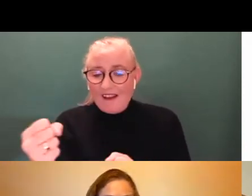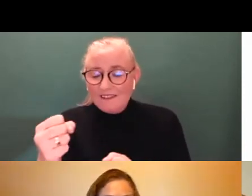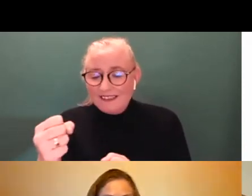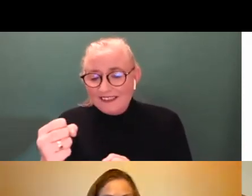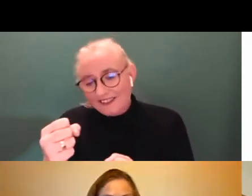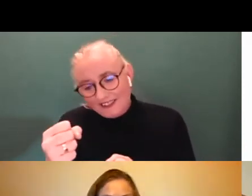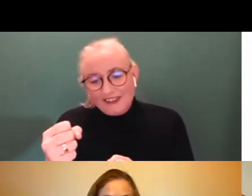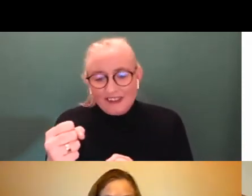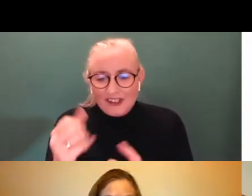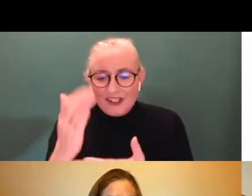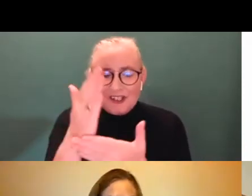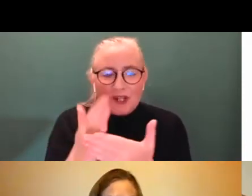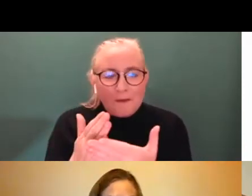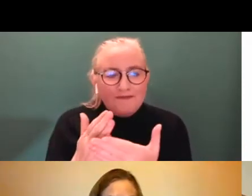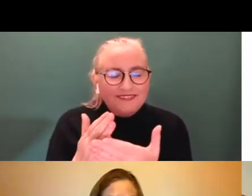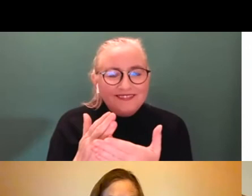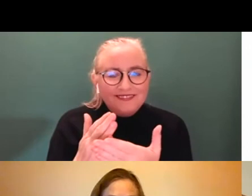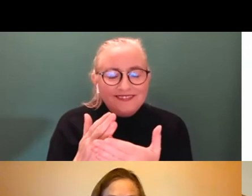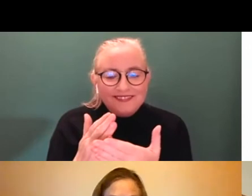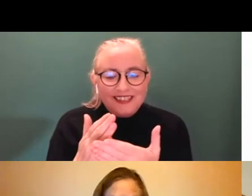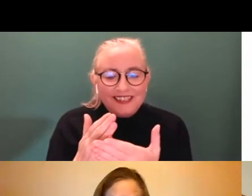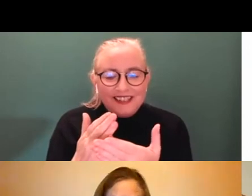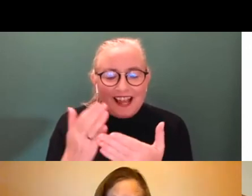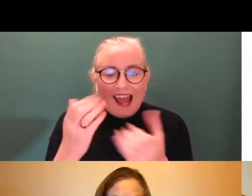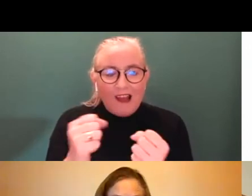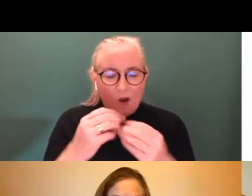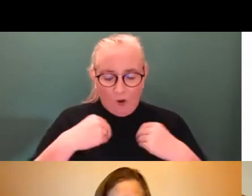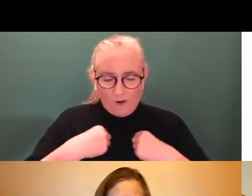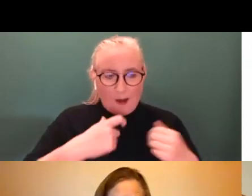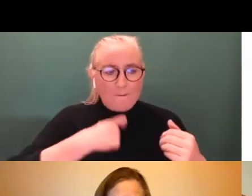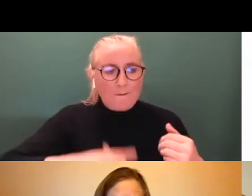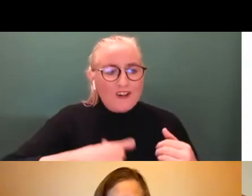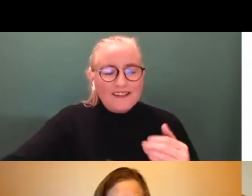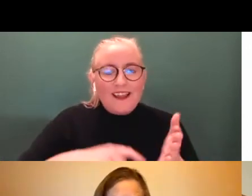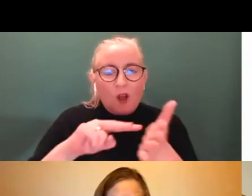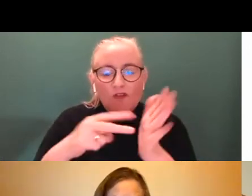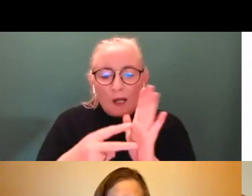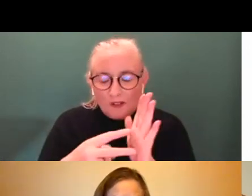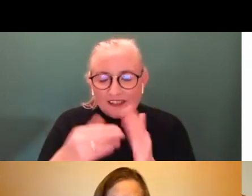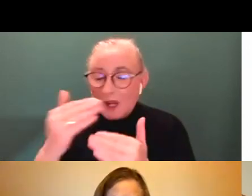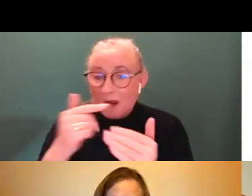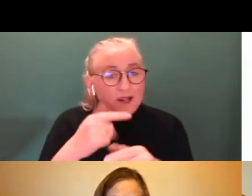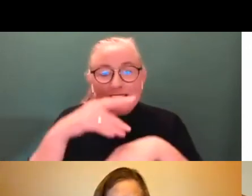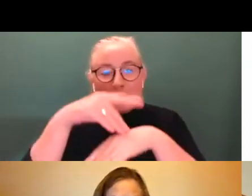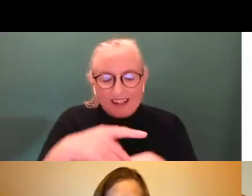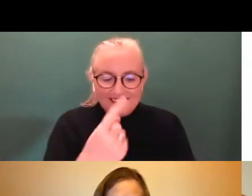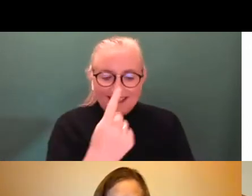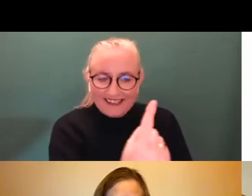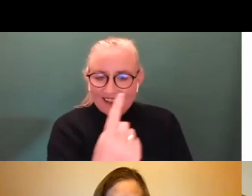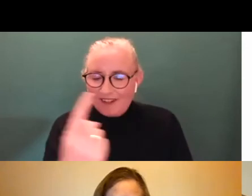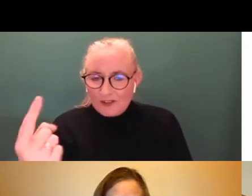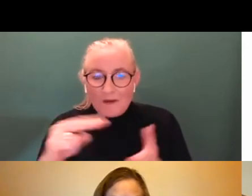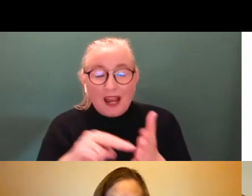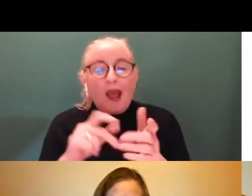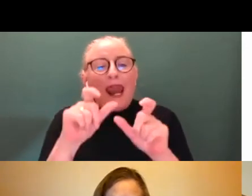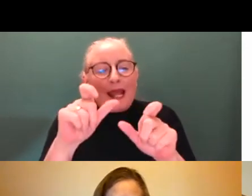it's the individuals maybe needed to have personal arrangements. So it's not that their groups are four, it's individual arrangements. And it was just a little bit more